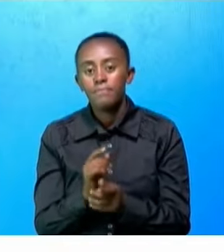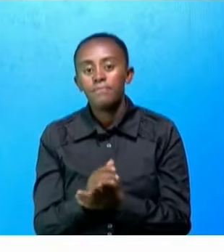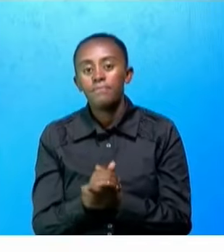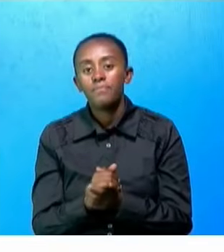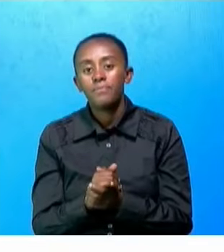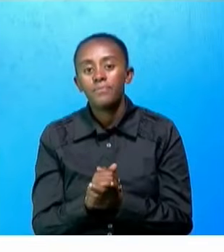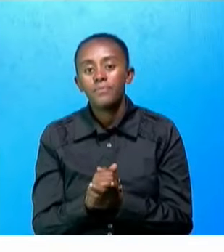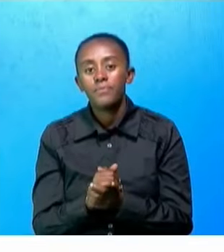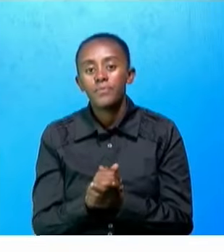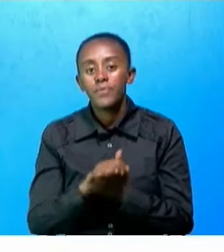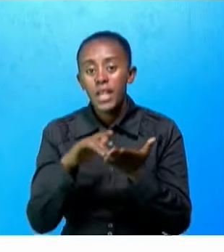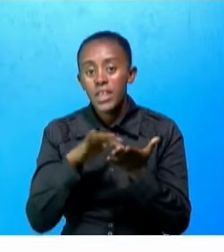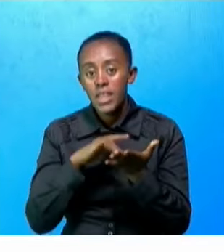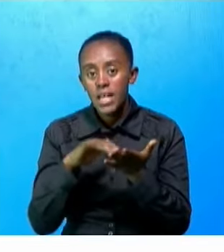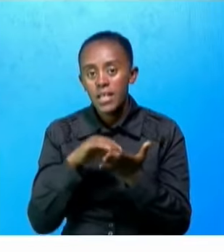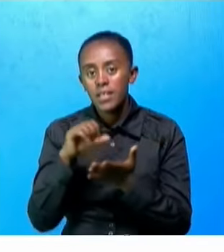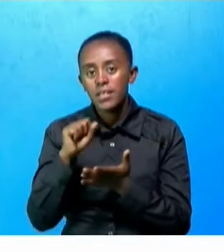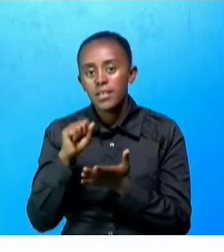Steady